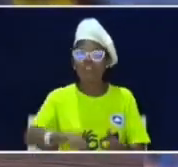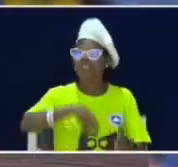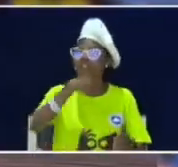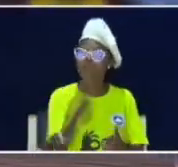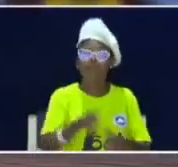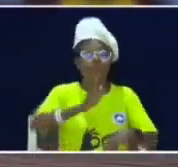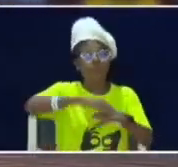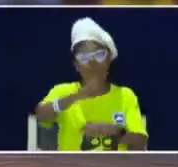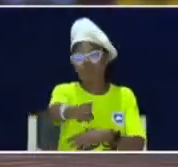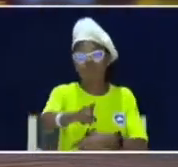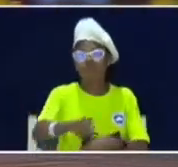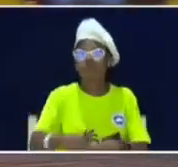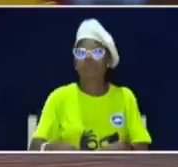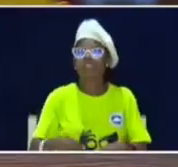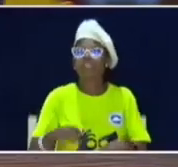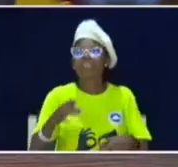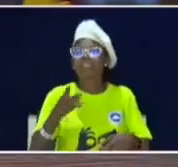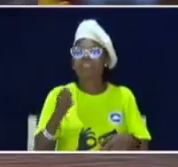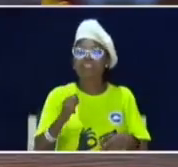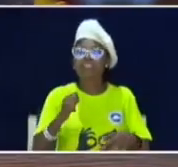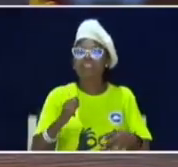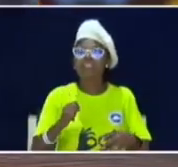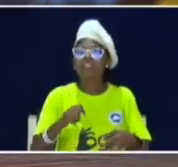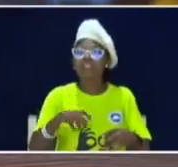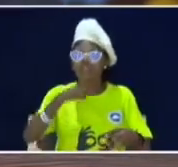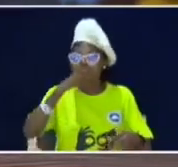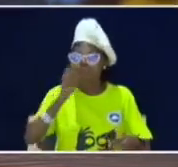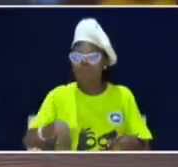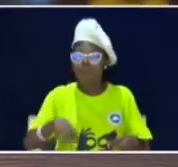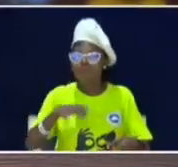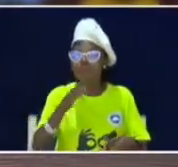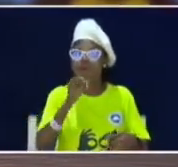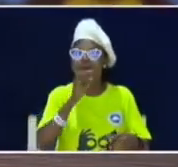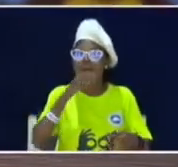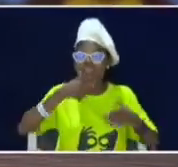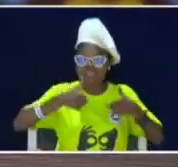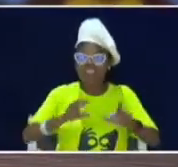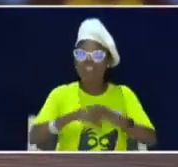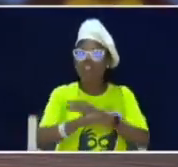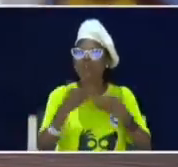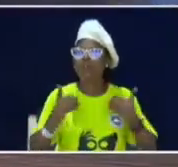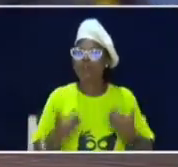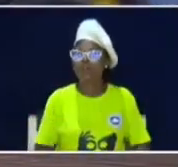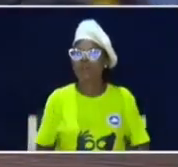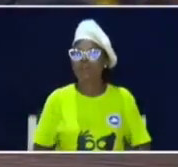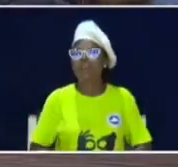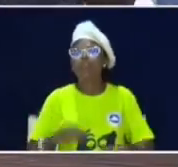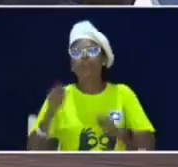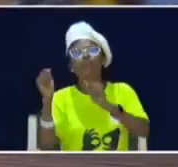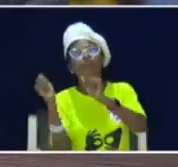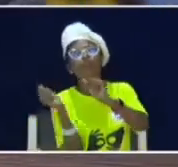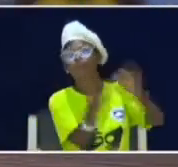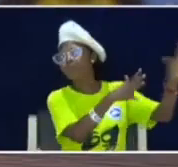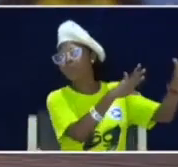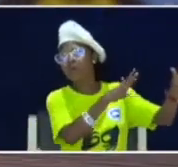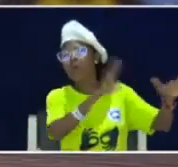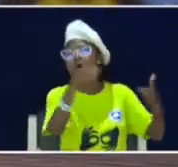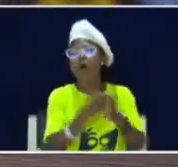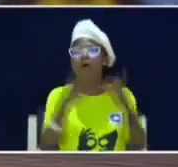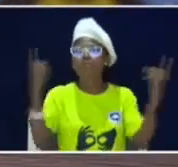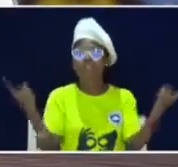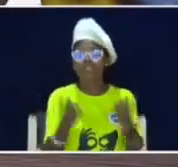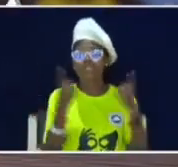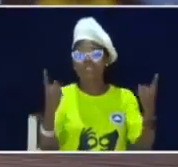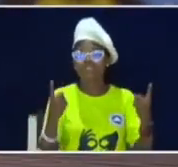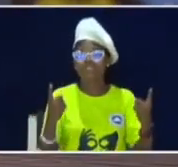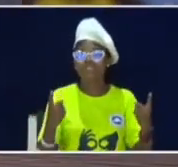and sins are still in your body. And that is why you came tonight. That you will lay aside all the weights and the sin